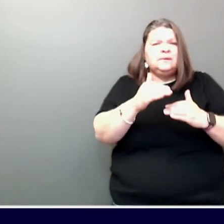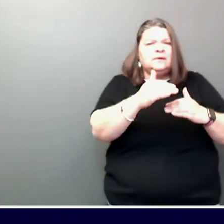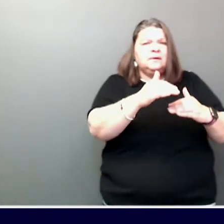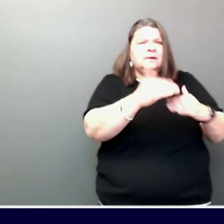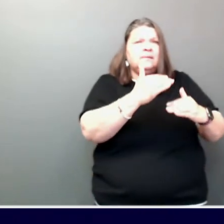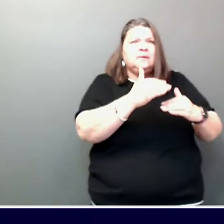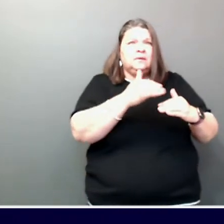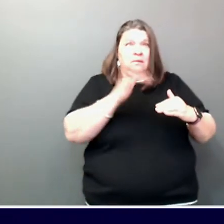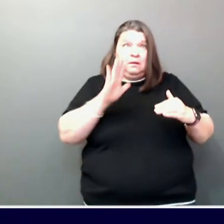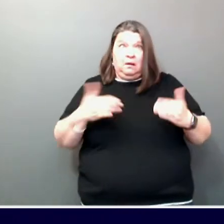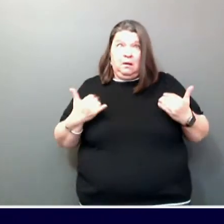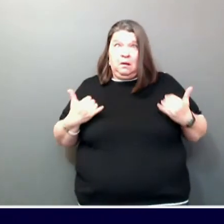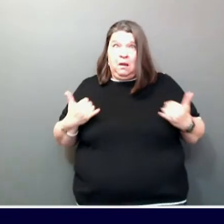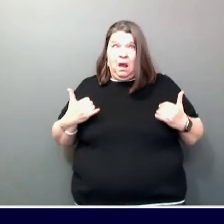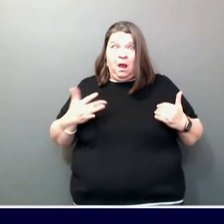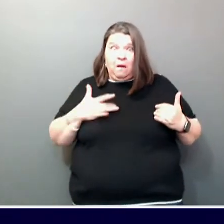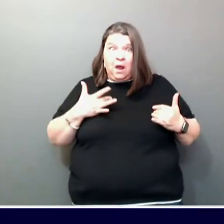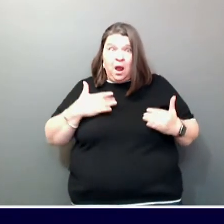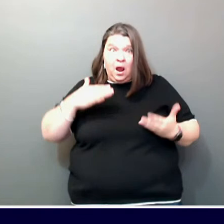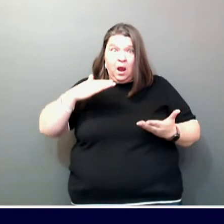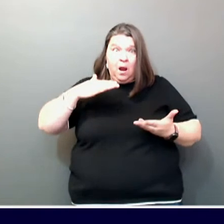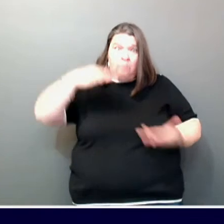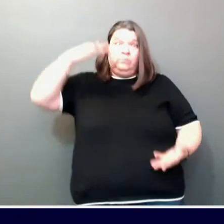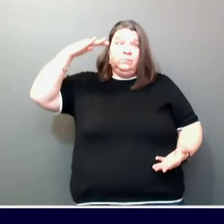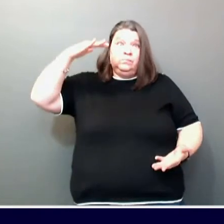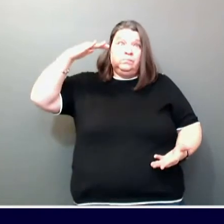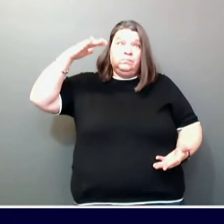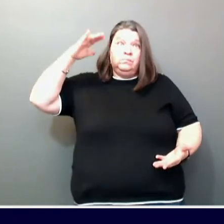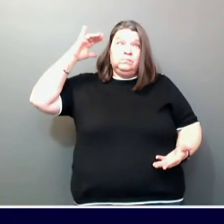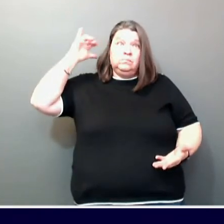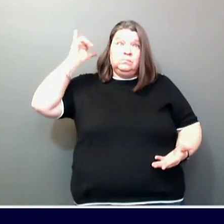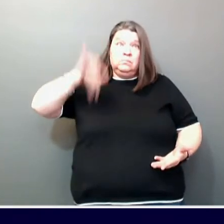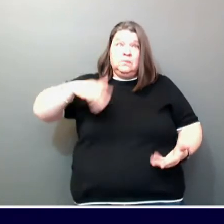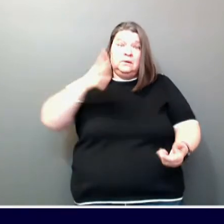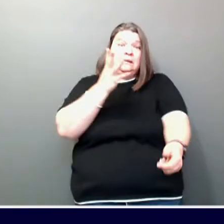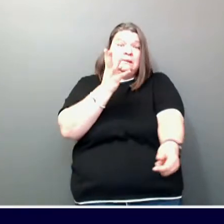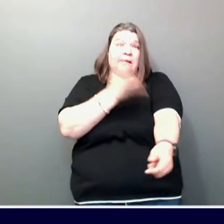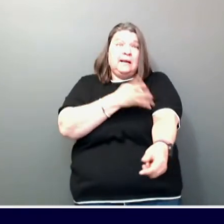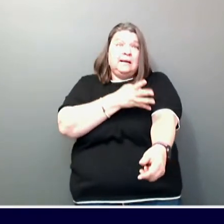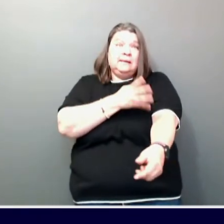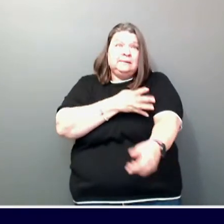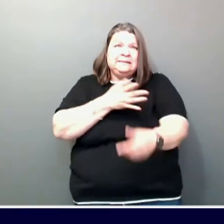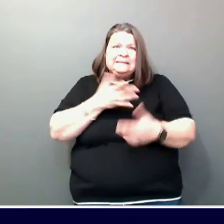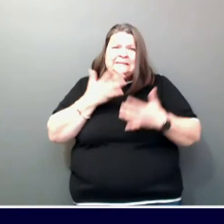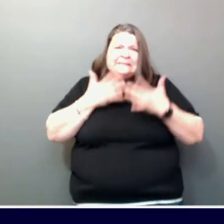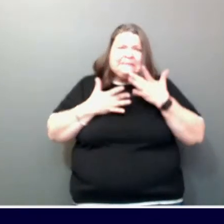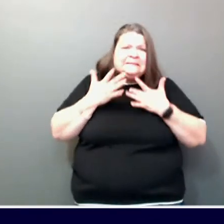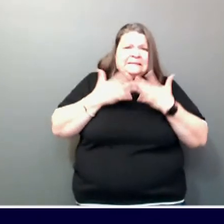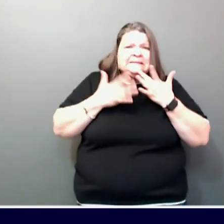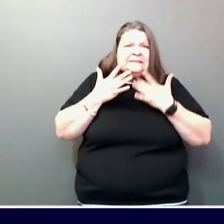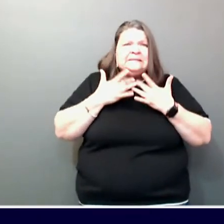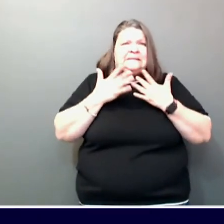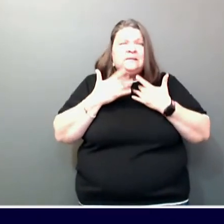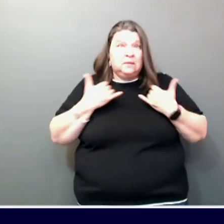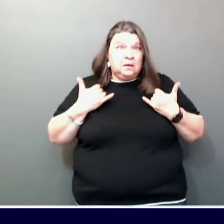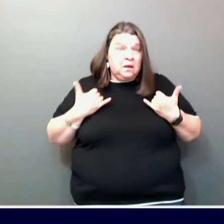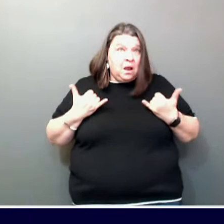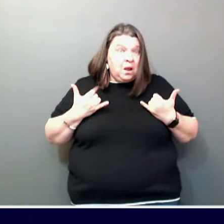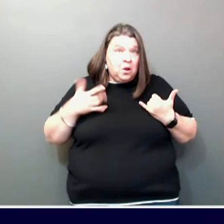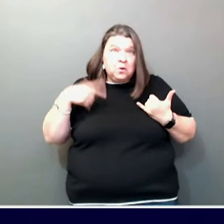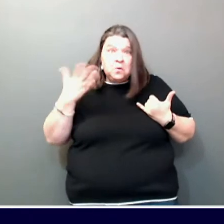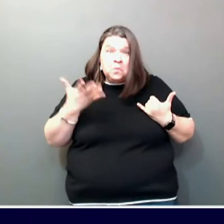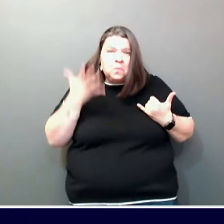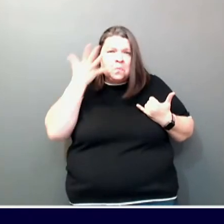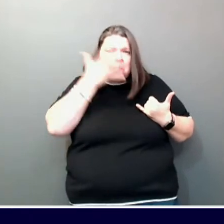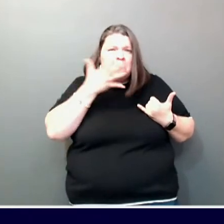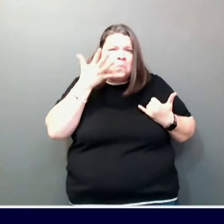it the antivirals? You're going to have to refresh my memory on this, unfortunately, but can you kind of tell us where the supply stands now and how people should go about